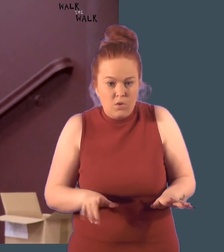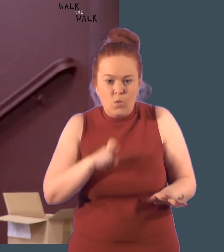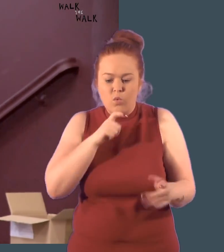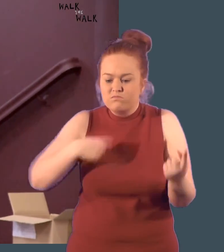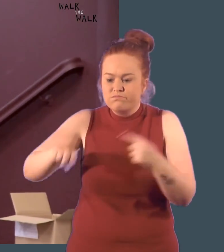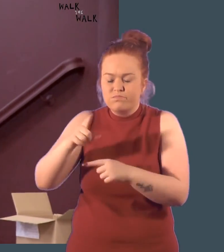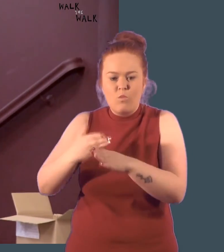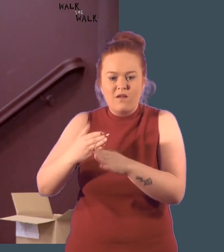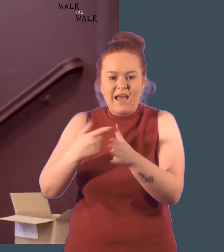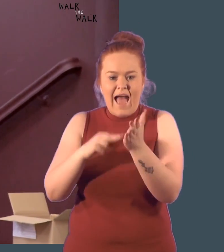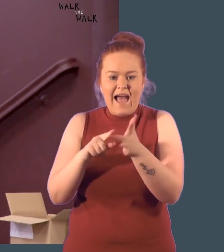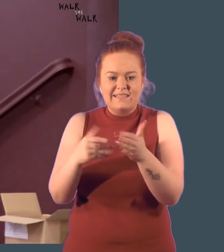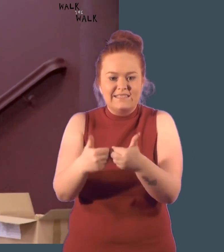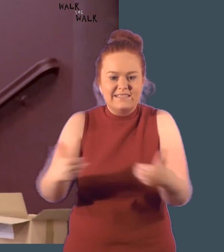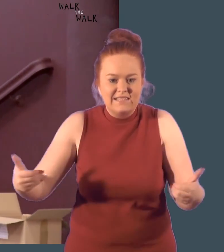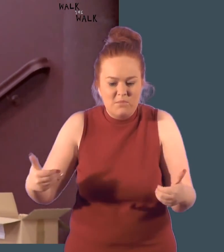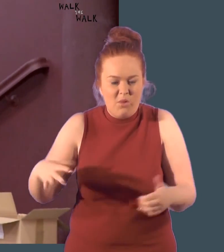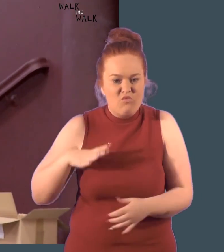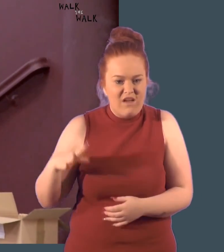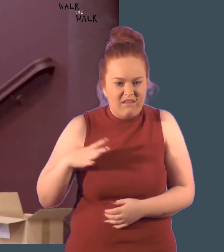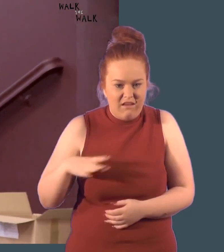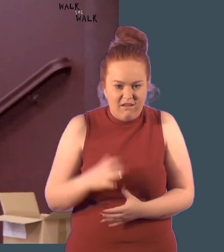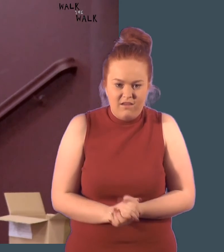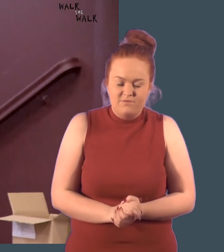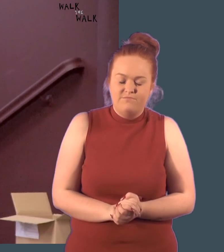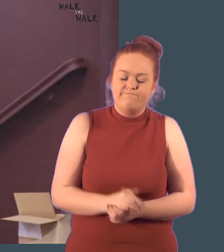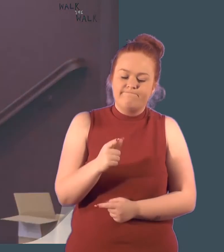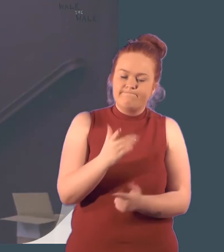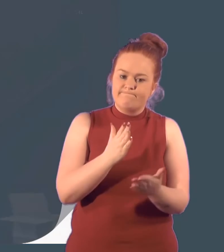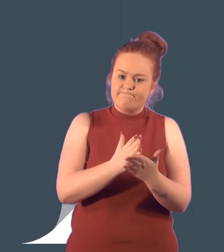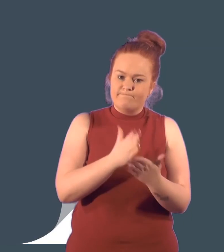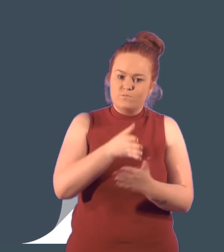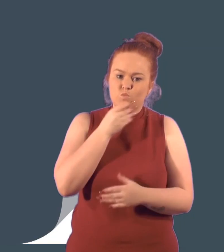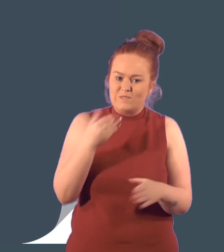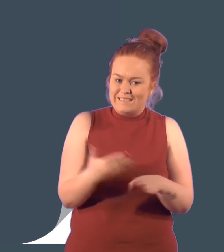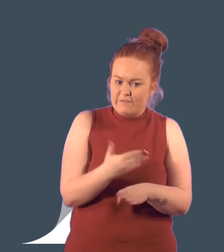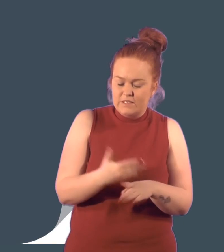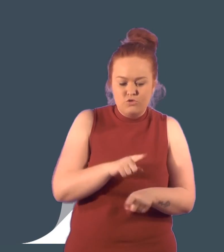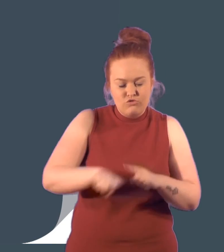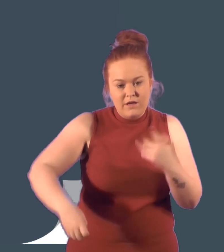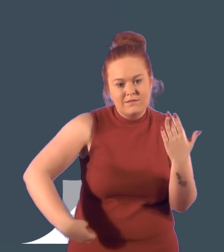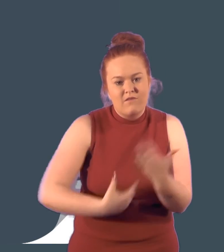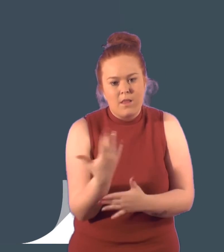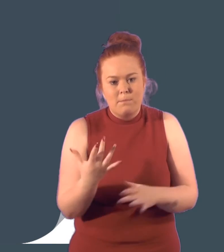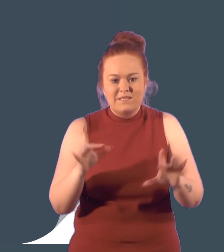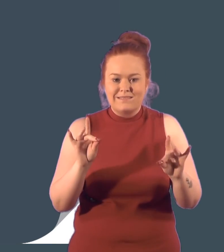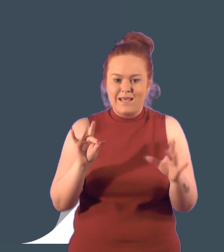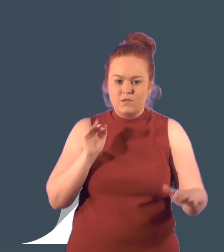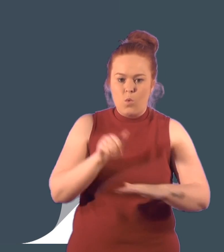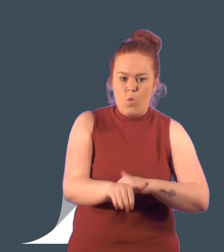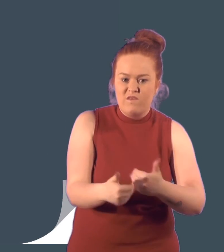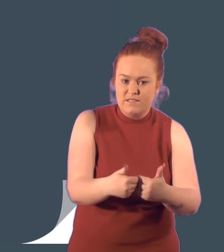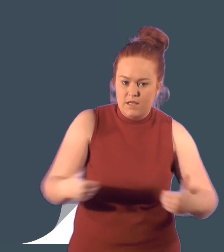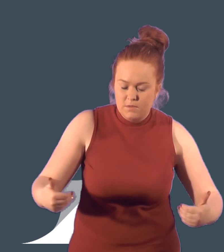do anti-sectarianism work already. This is a really commonly used activity. It was developed by Sense Over Sectarianism and Stand